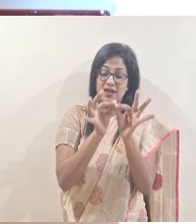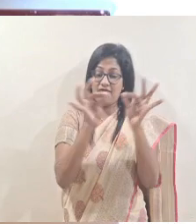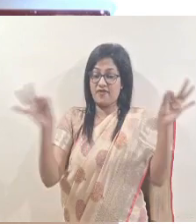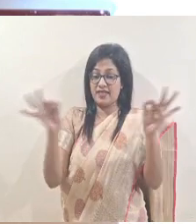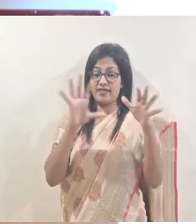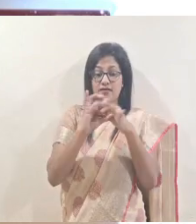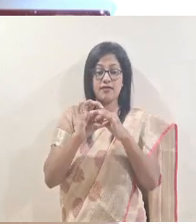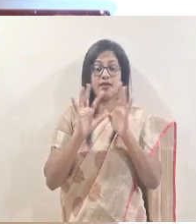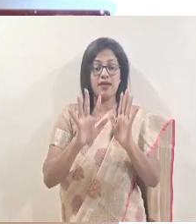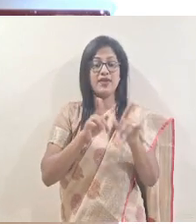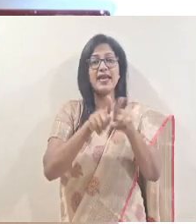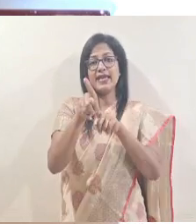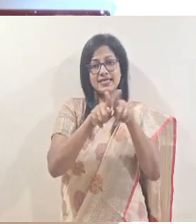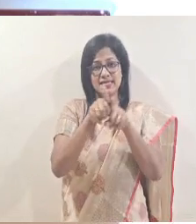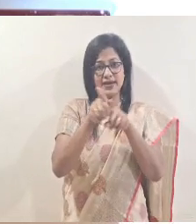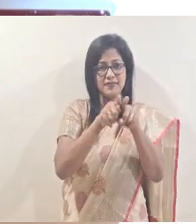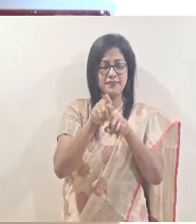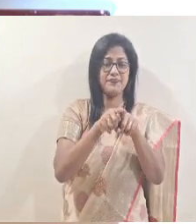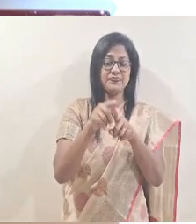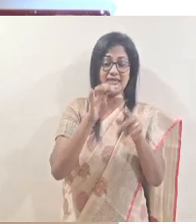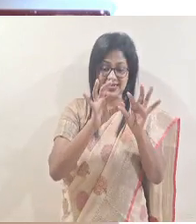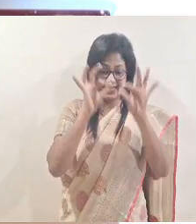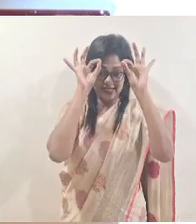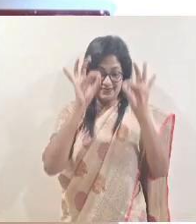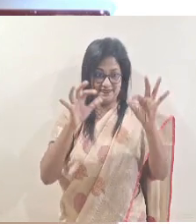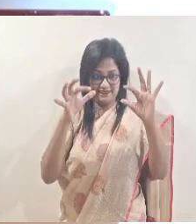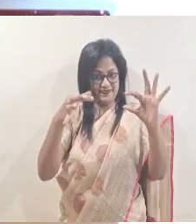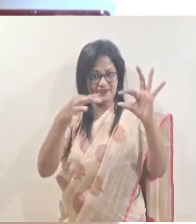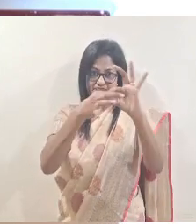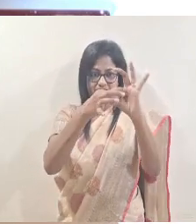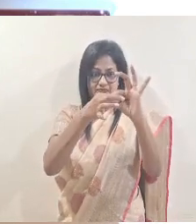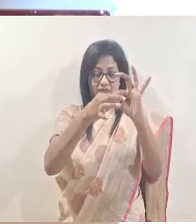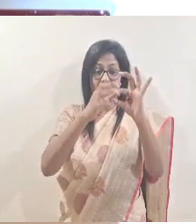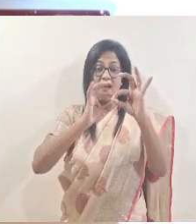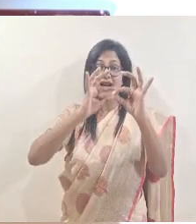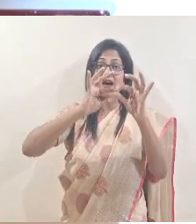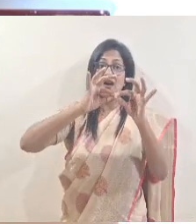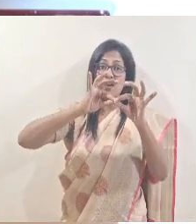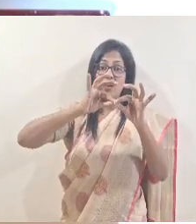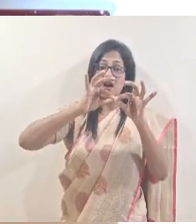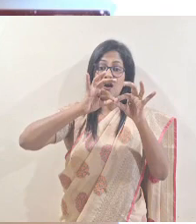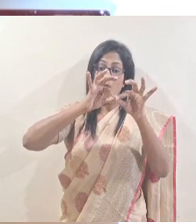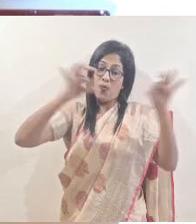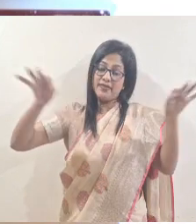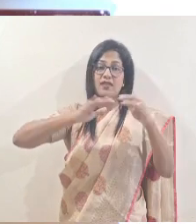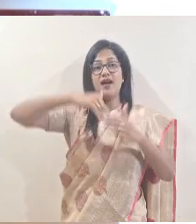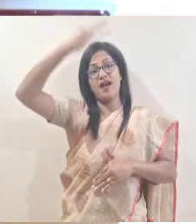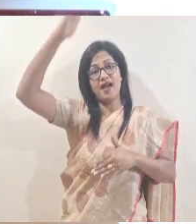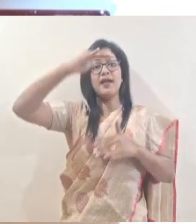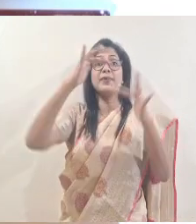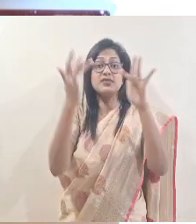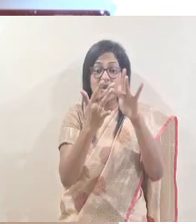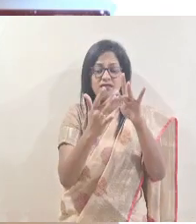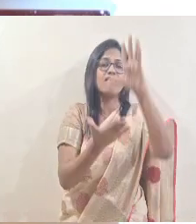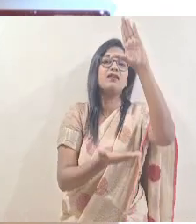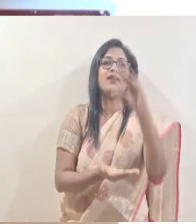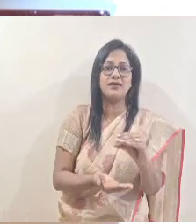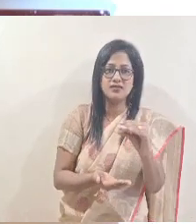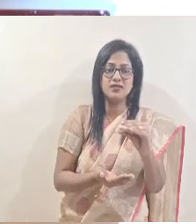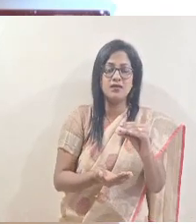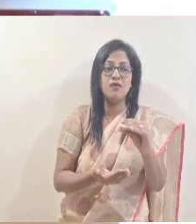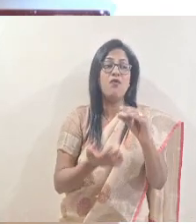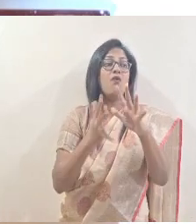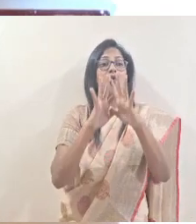to the width. So, for instance, if that specified link had a higher width but lower centrality, or higher centrality but lower